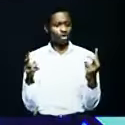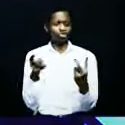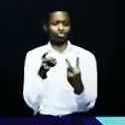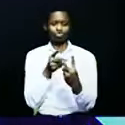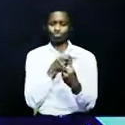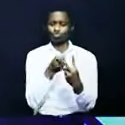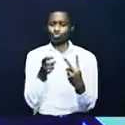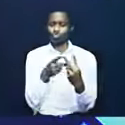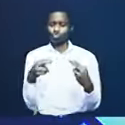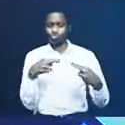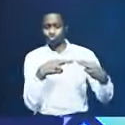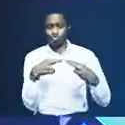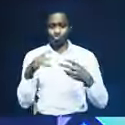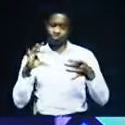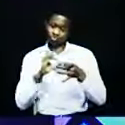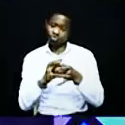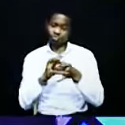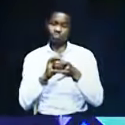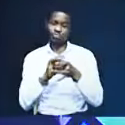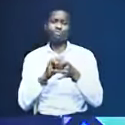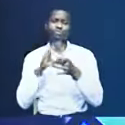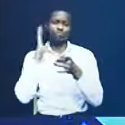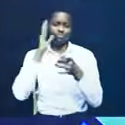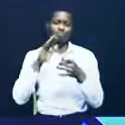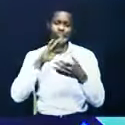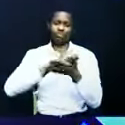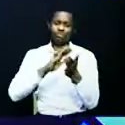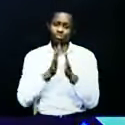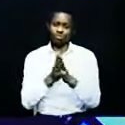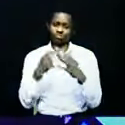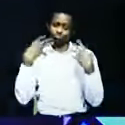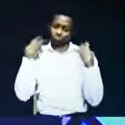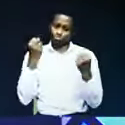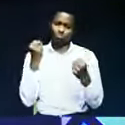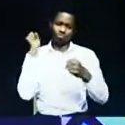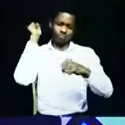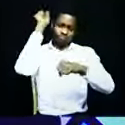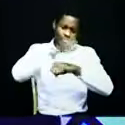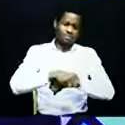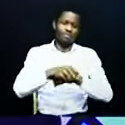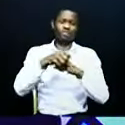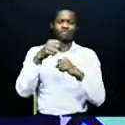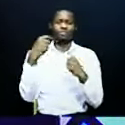two will help us tower again over sin and